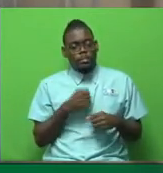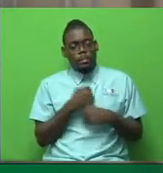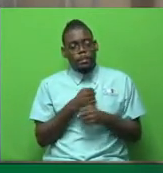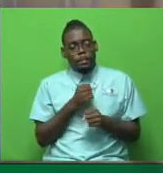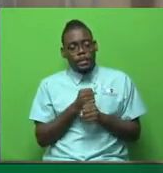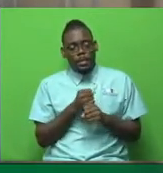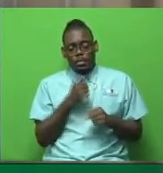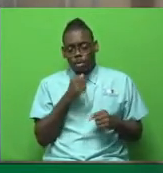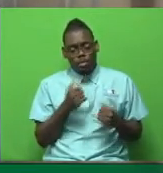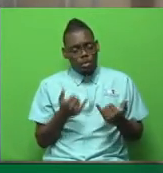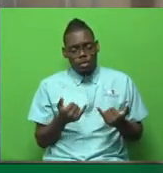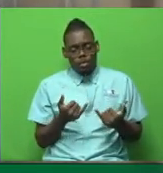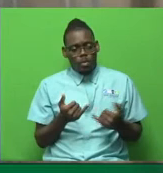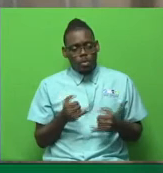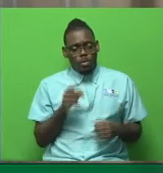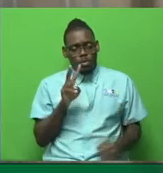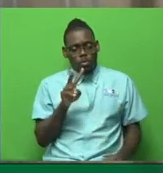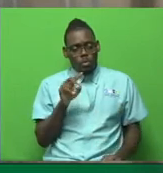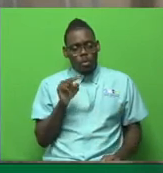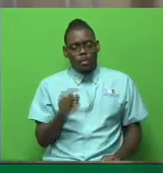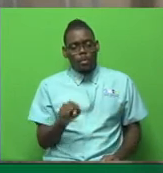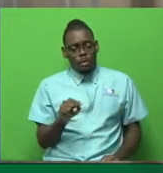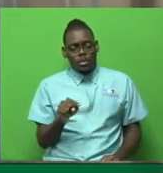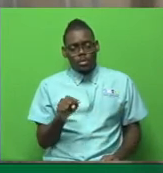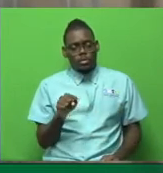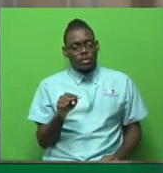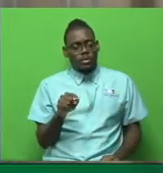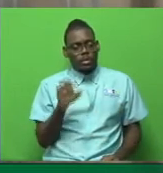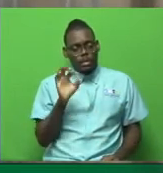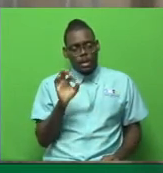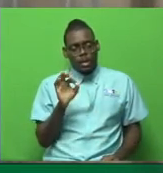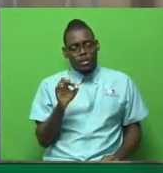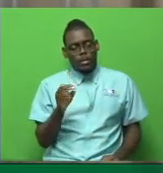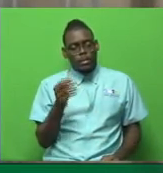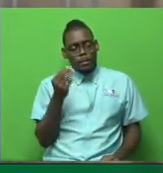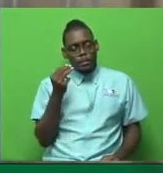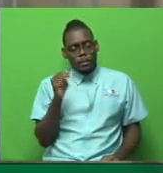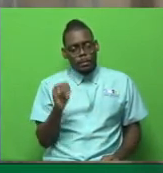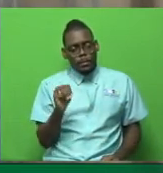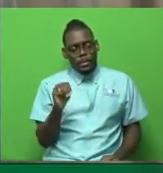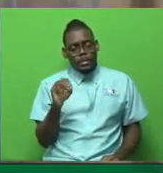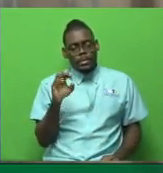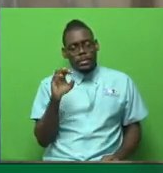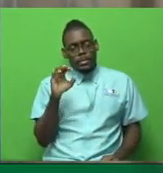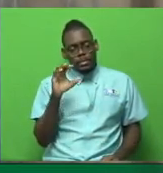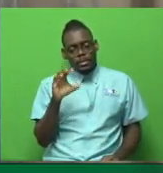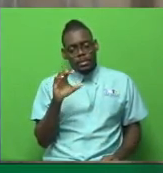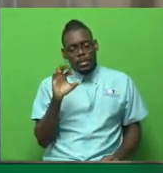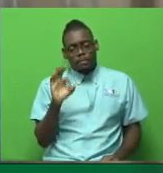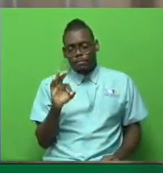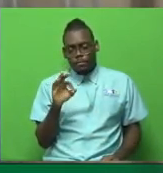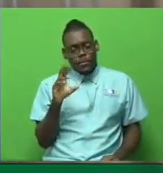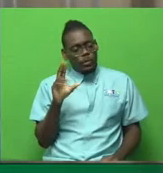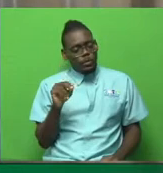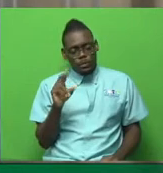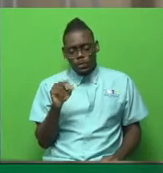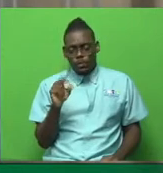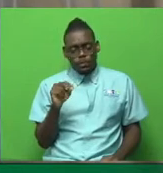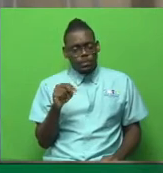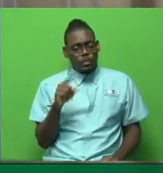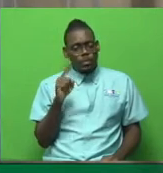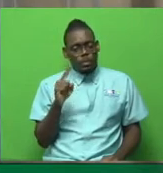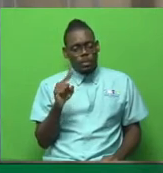at 2.9 mcf as the minister could in fact it is 1 000 Times